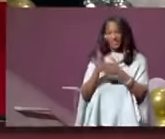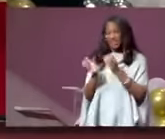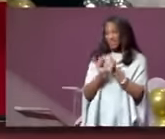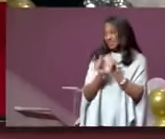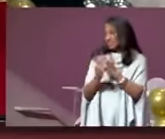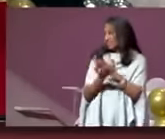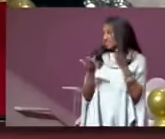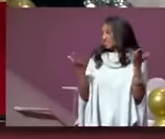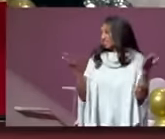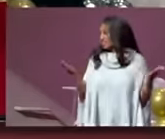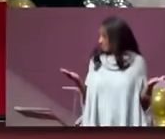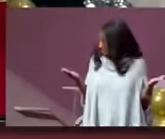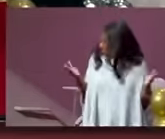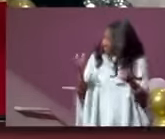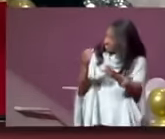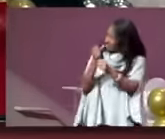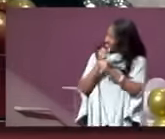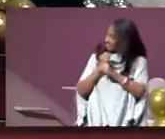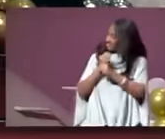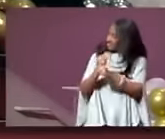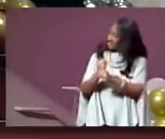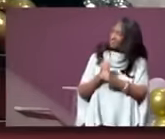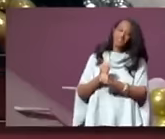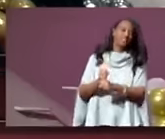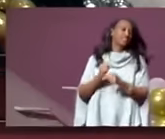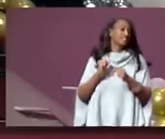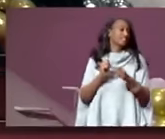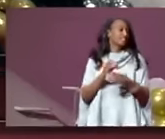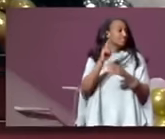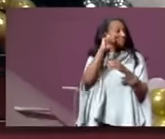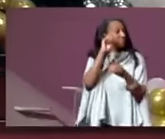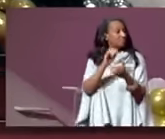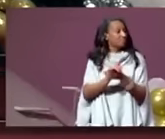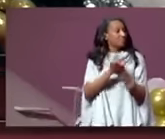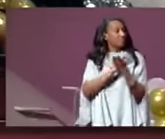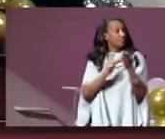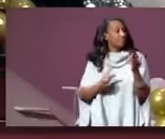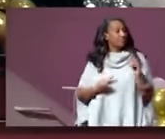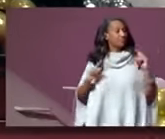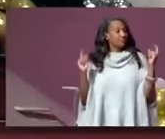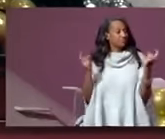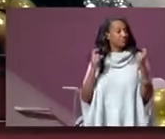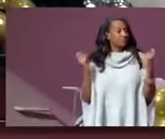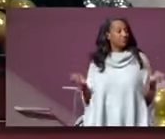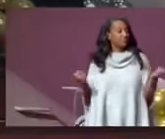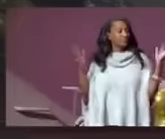You ought to show some sign in this place. Hallelujah.